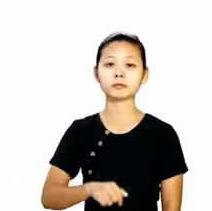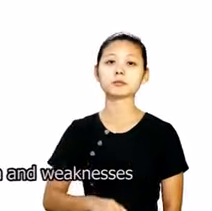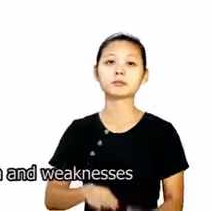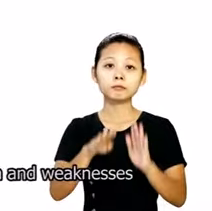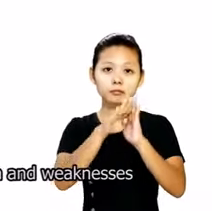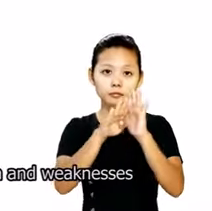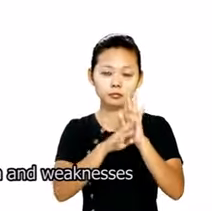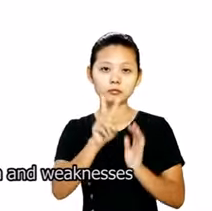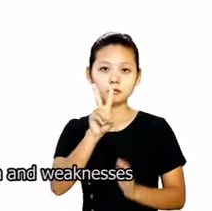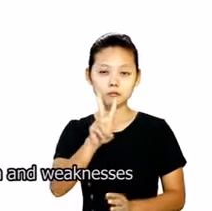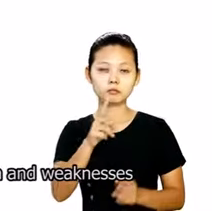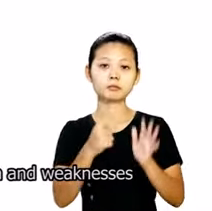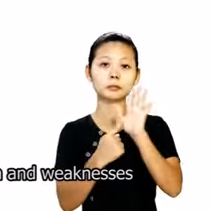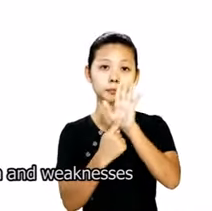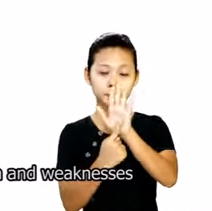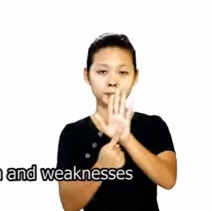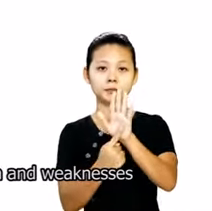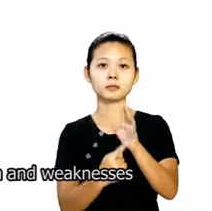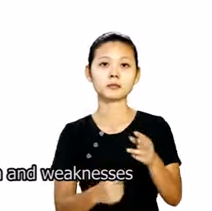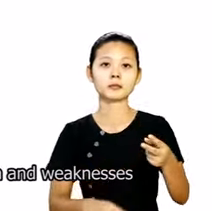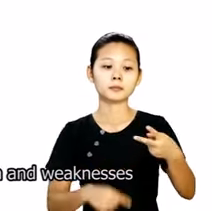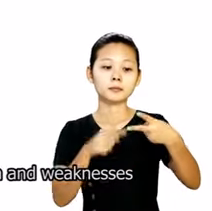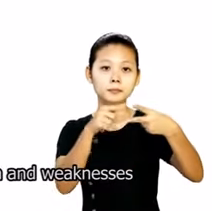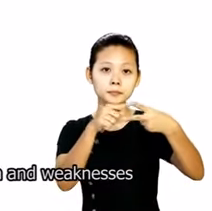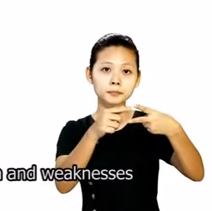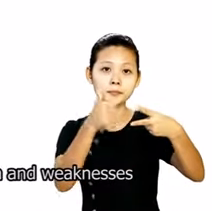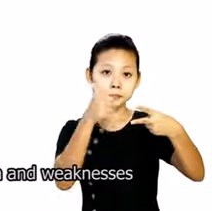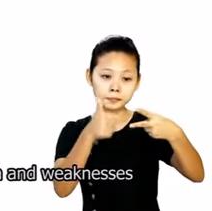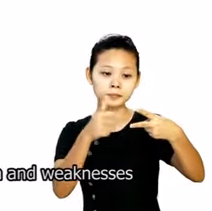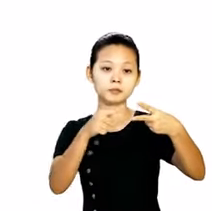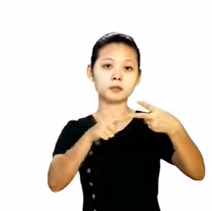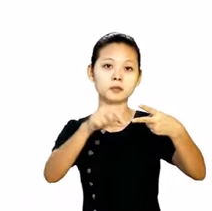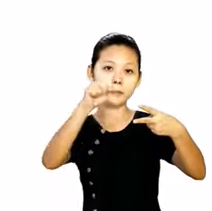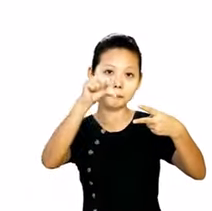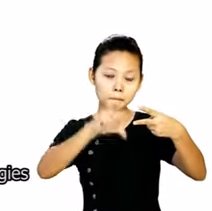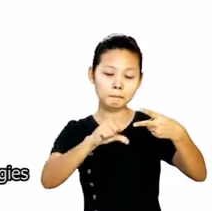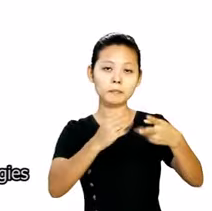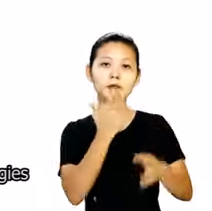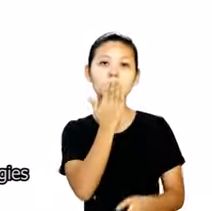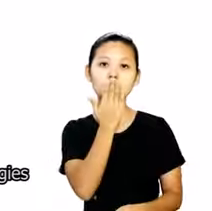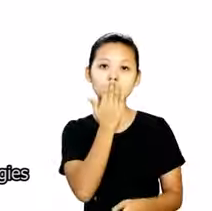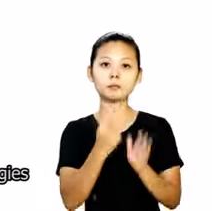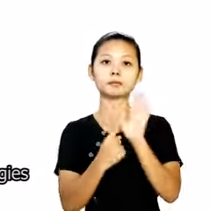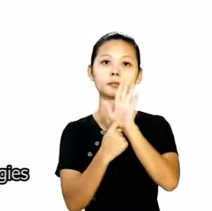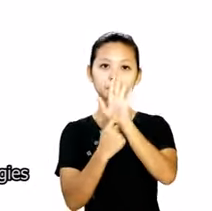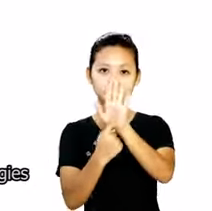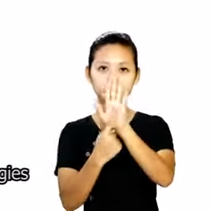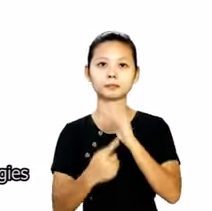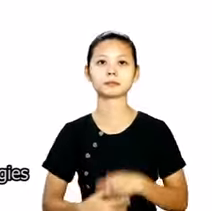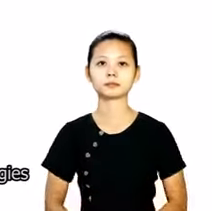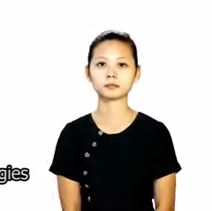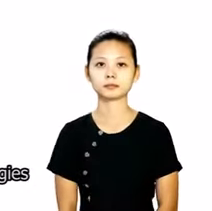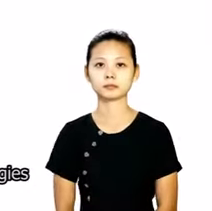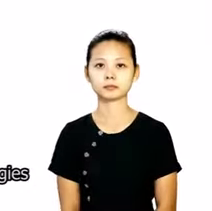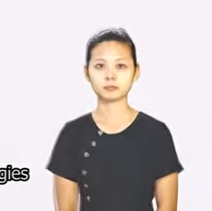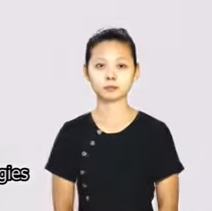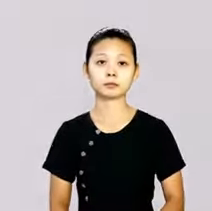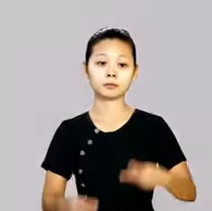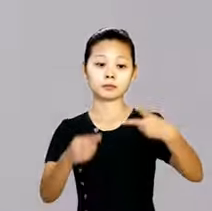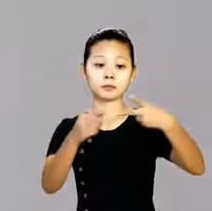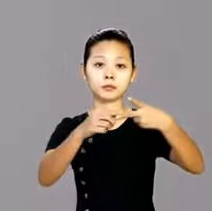capacities. I want to use an example to explain strengths and weaknesses in disaster risk reduction